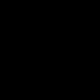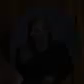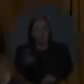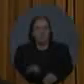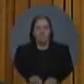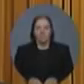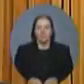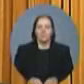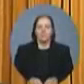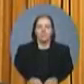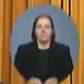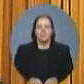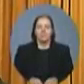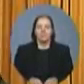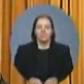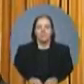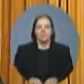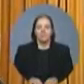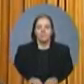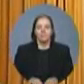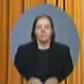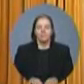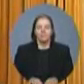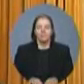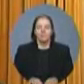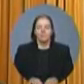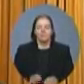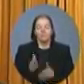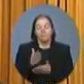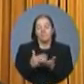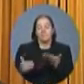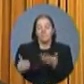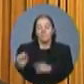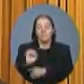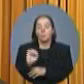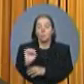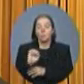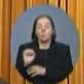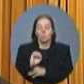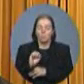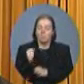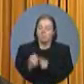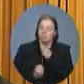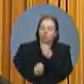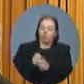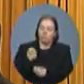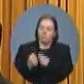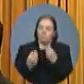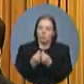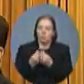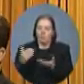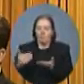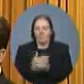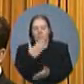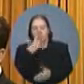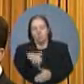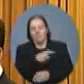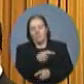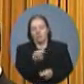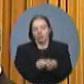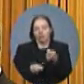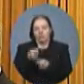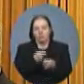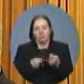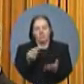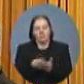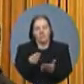Canada's auto sector continues to suffer from years of this government's dismal economic mismanagement. As families lose their jobs and worry